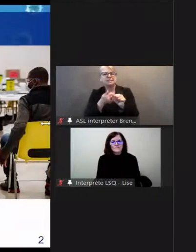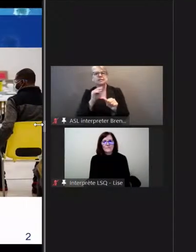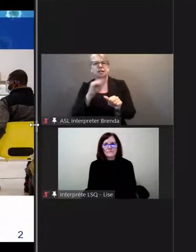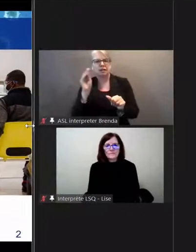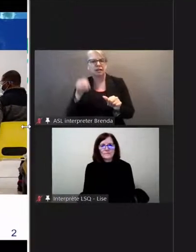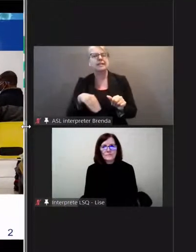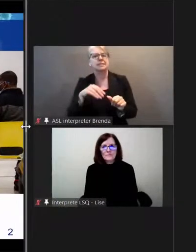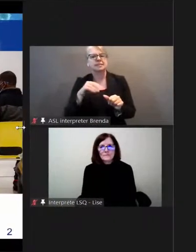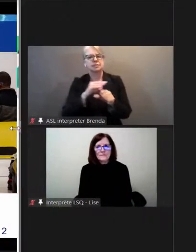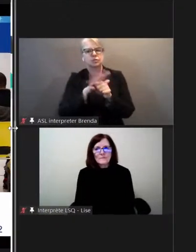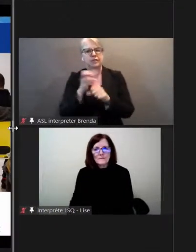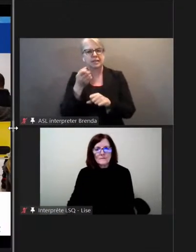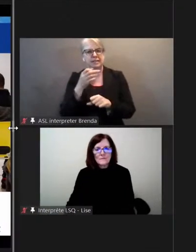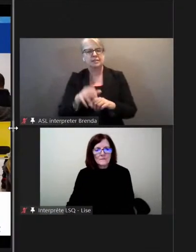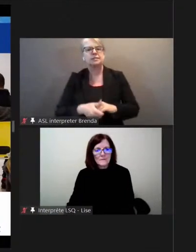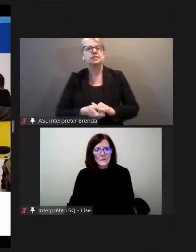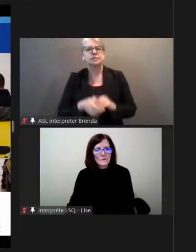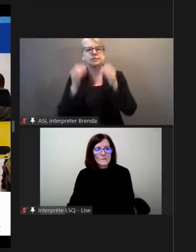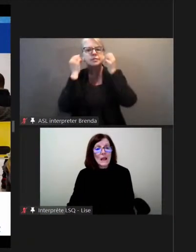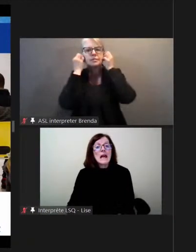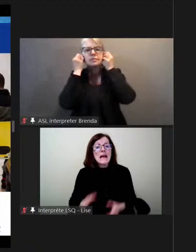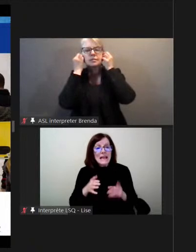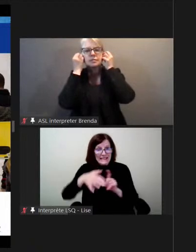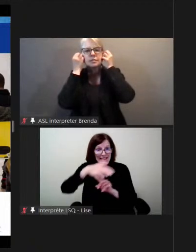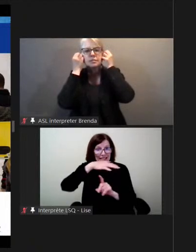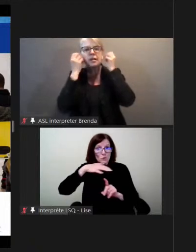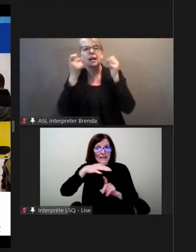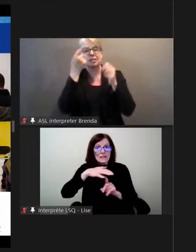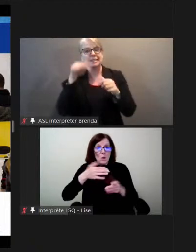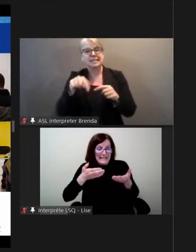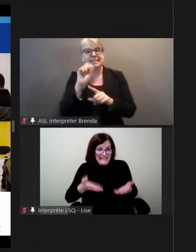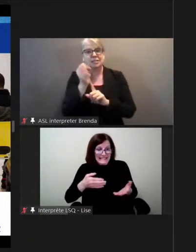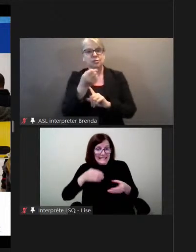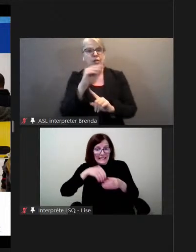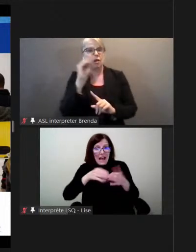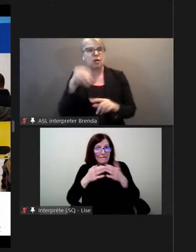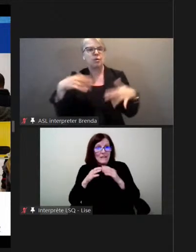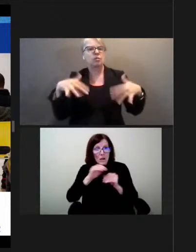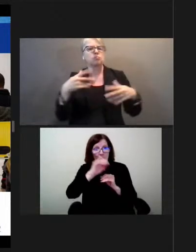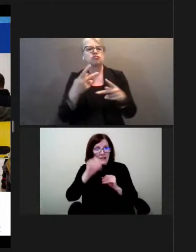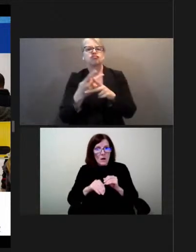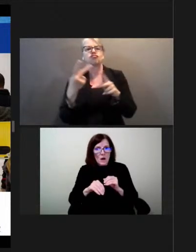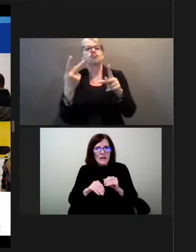COVID-19. The situation in Ottawa is the worst that it has been to date during this pandemic.